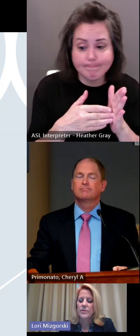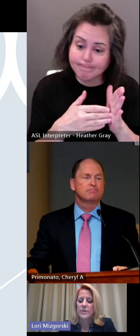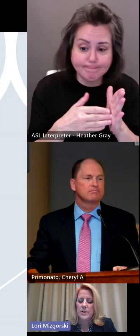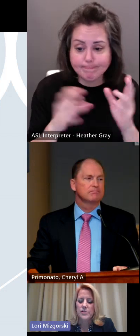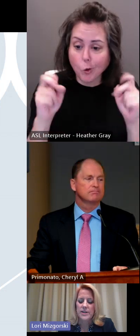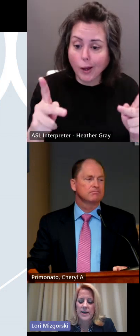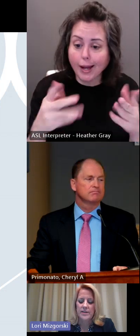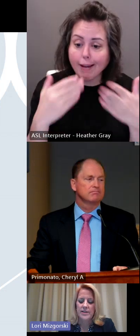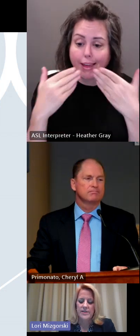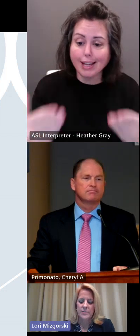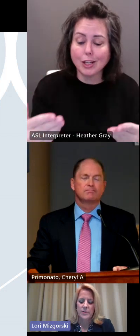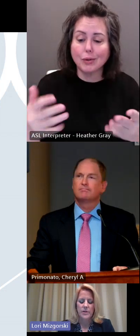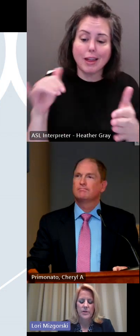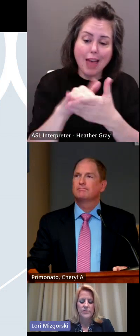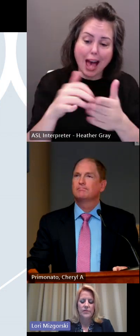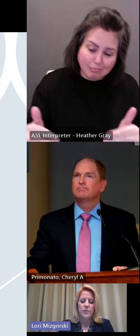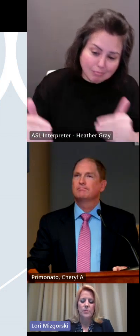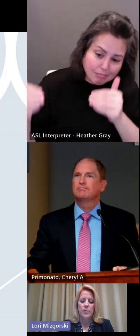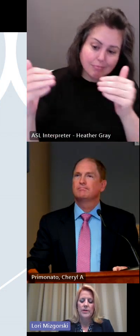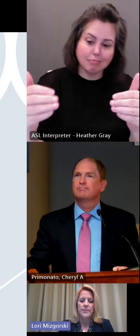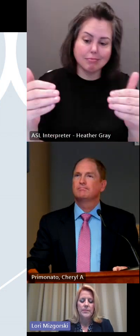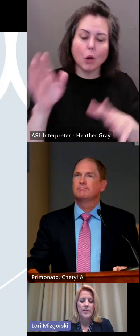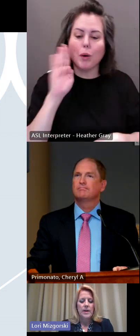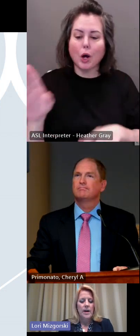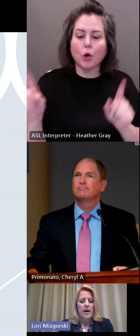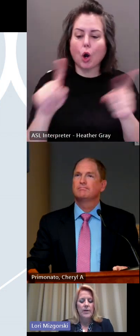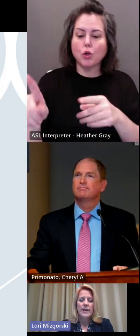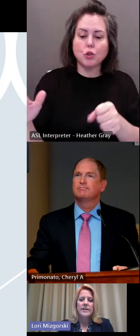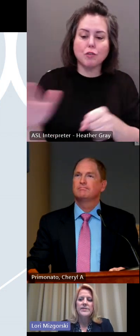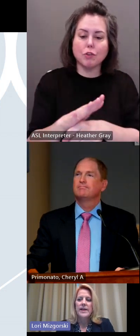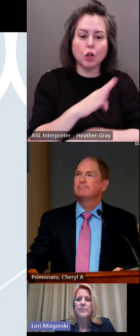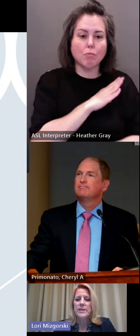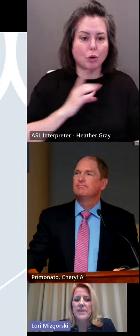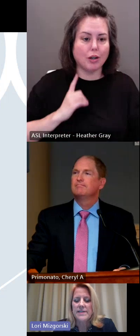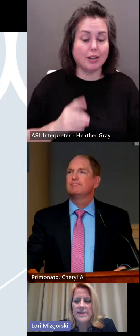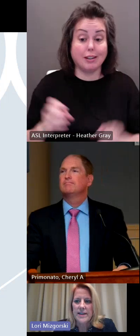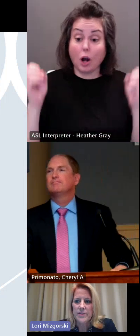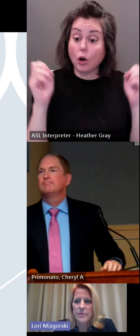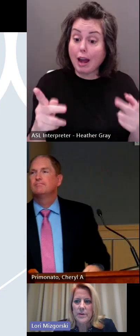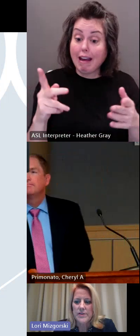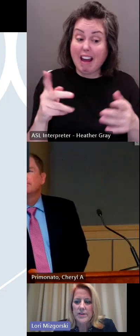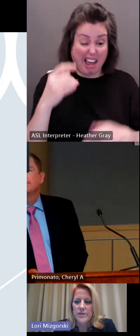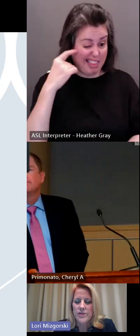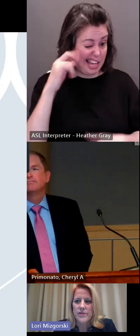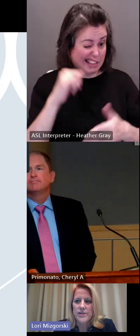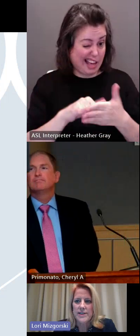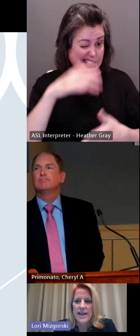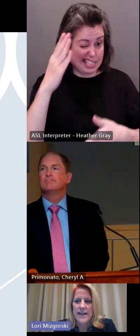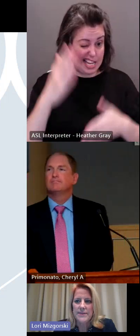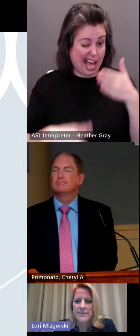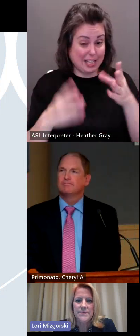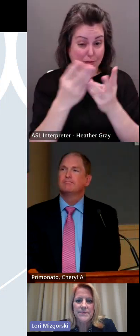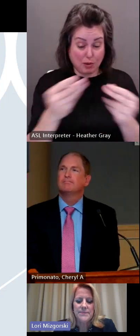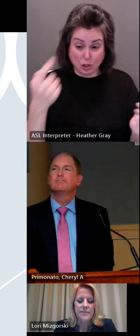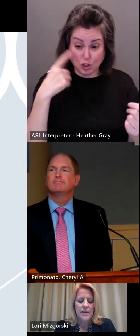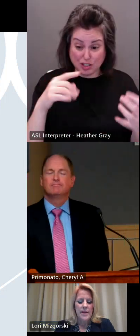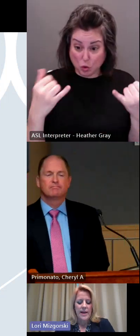Okay, thank you. The motion carries and we'll go to the full board. All right, I believe that's the end of the resolutions for